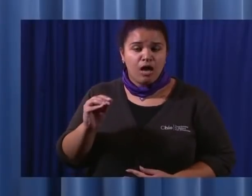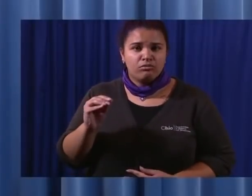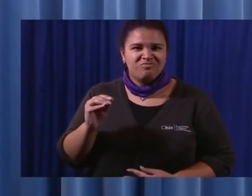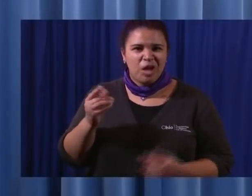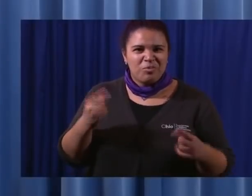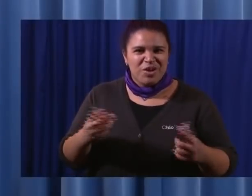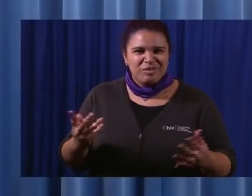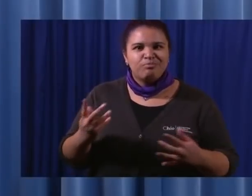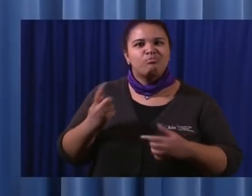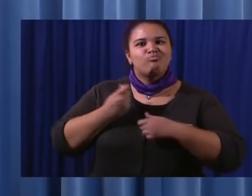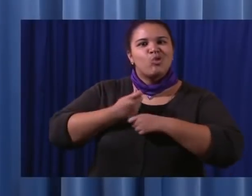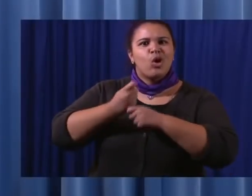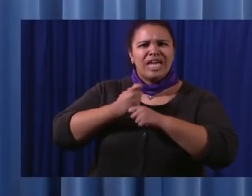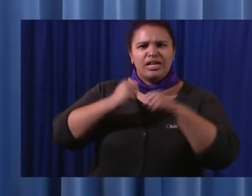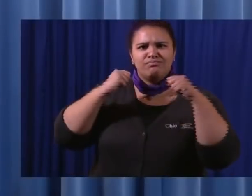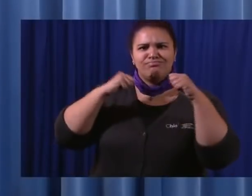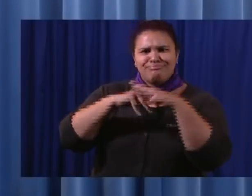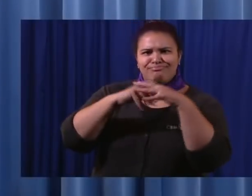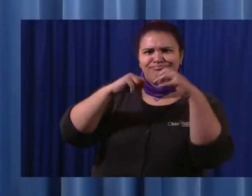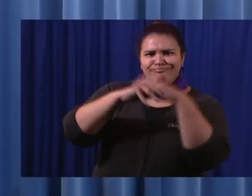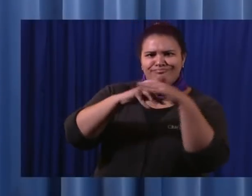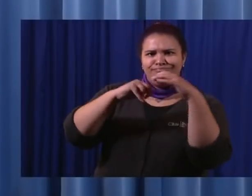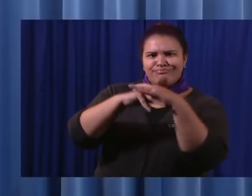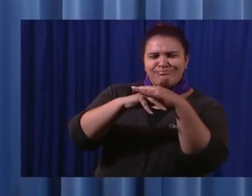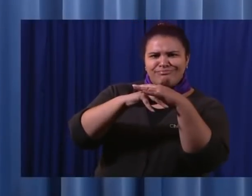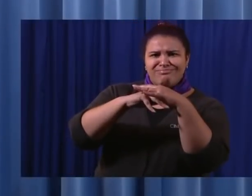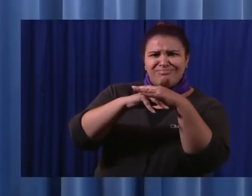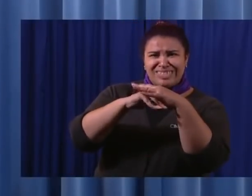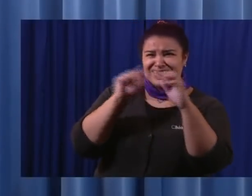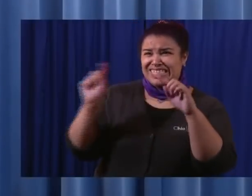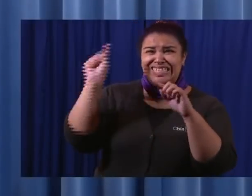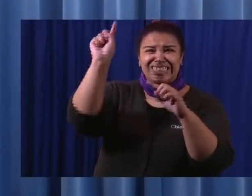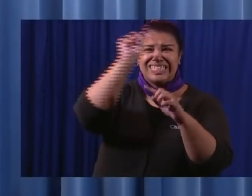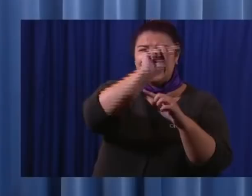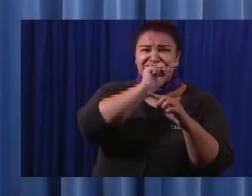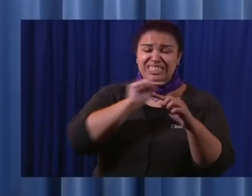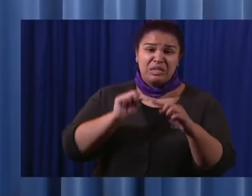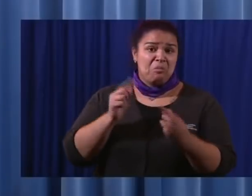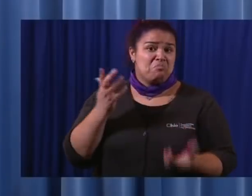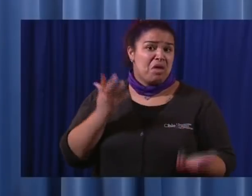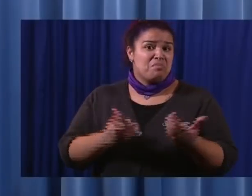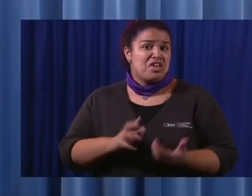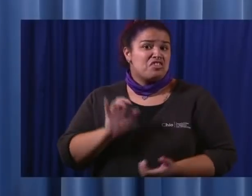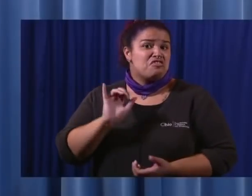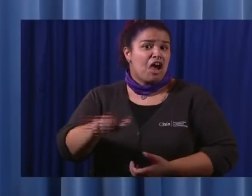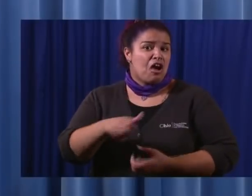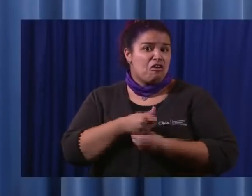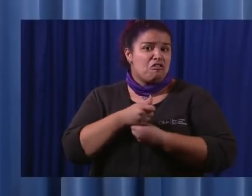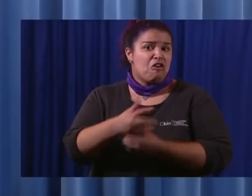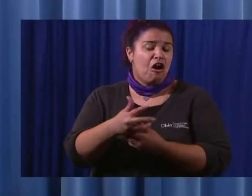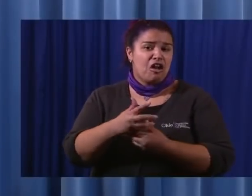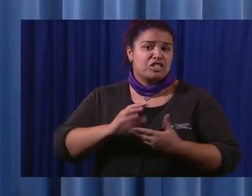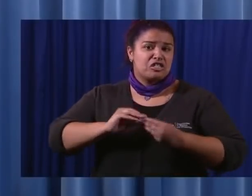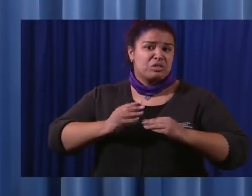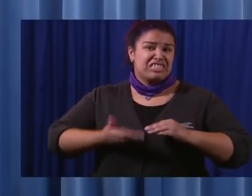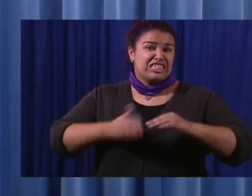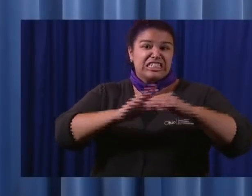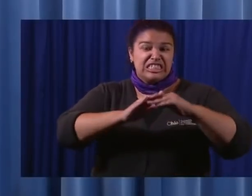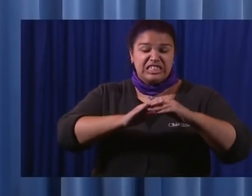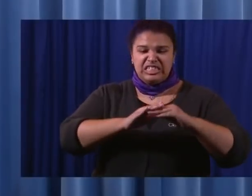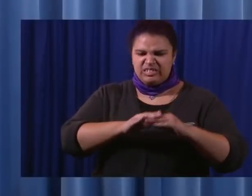that helped the spread, because we didn't see them with social distancing, mask, and so